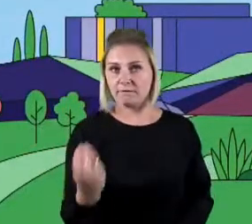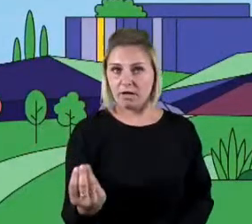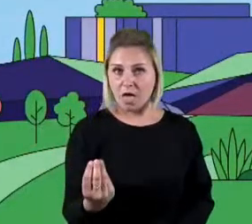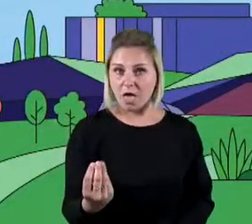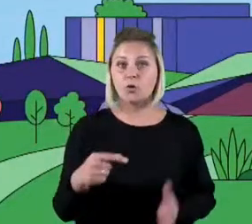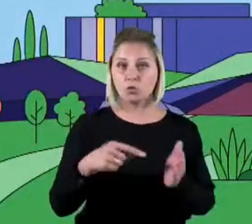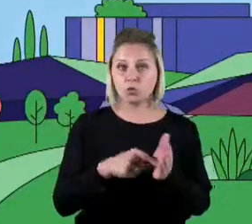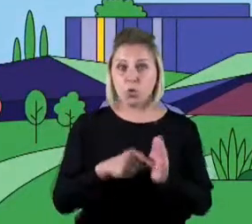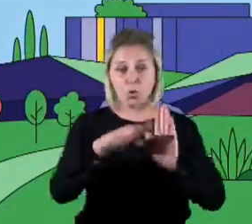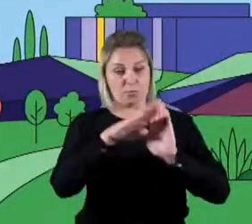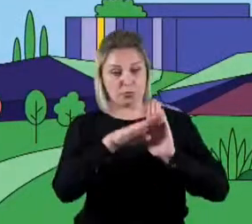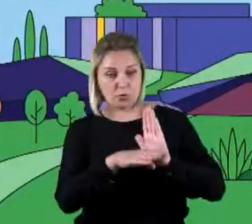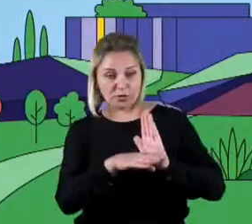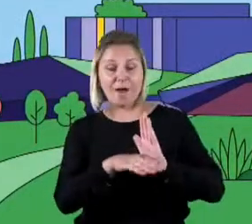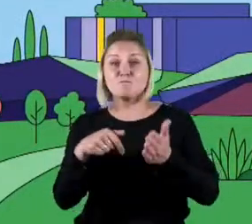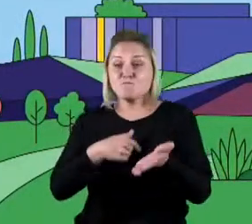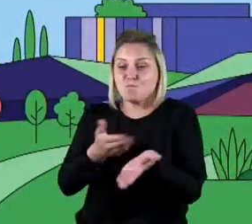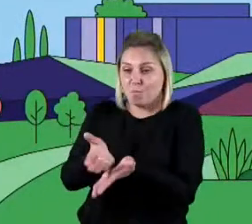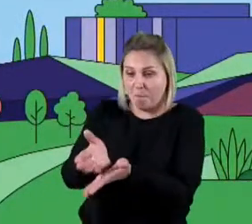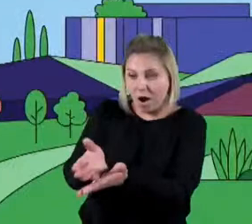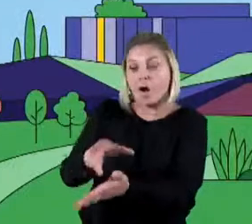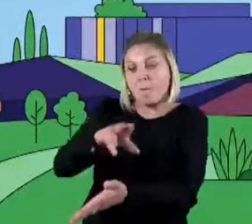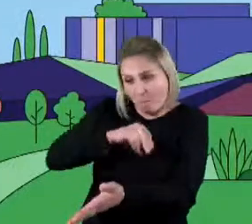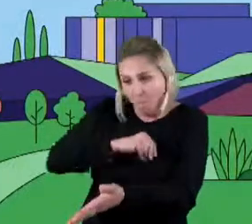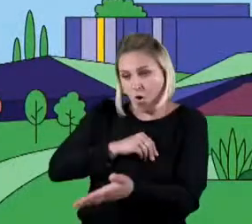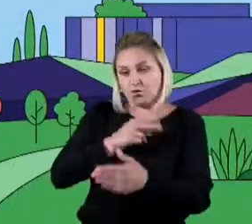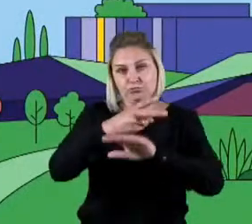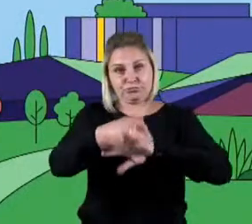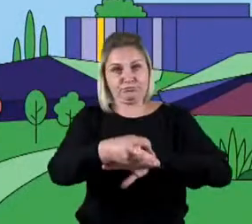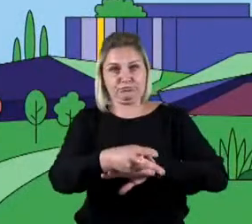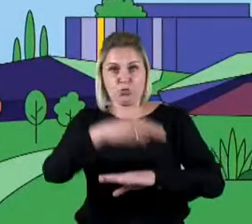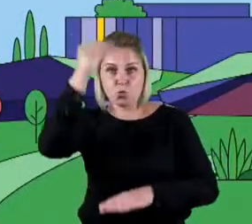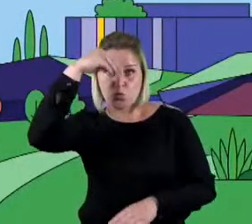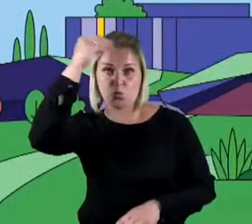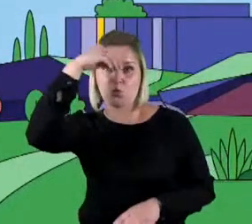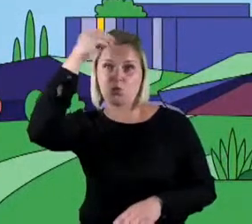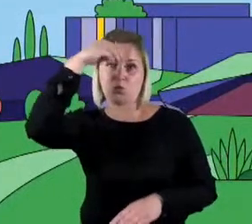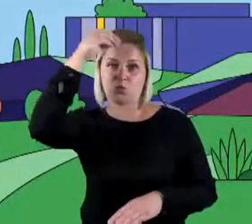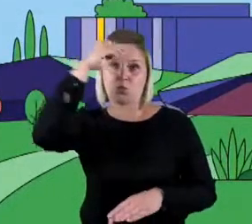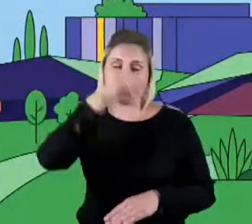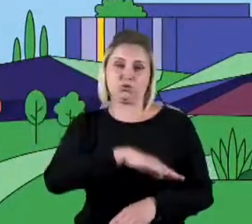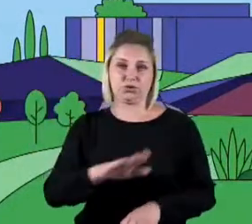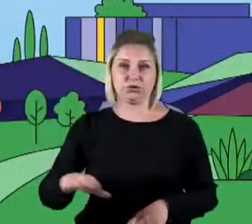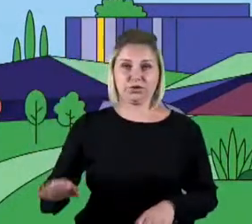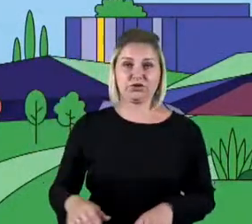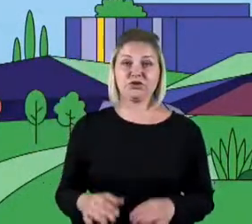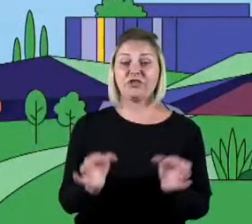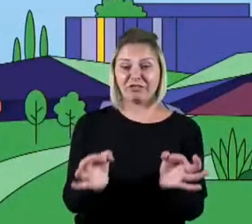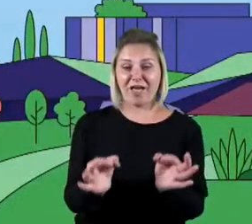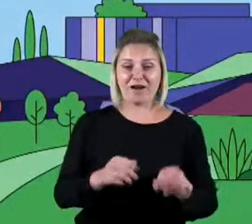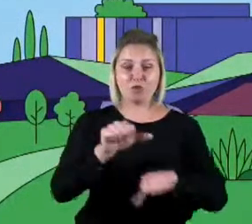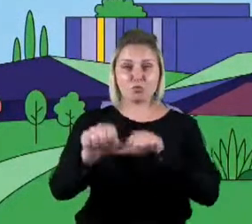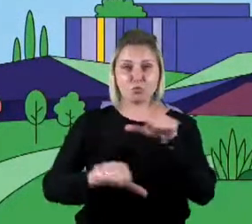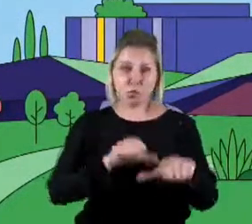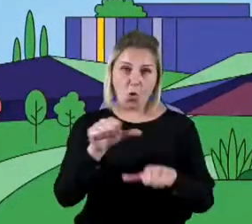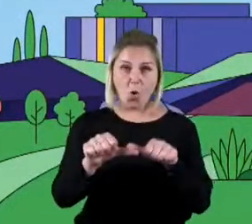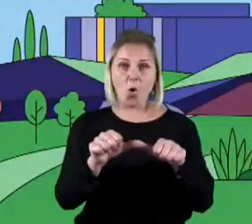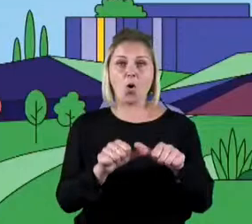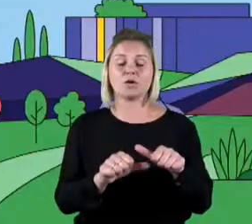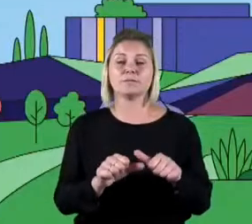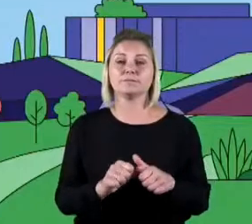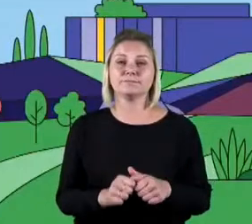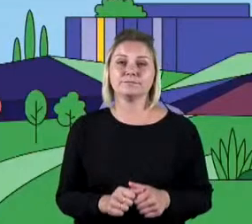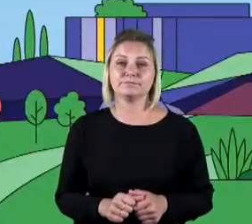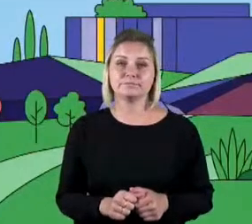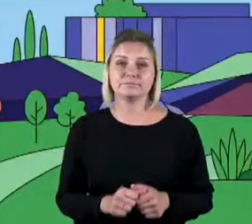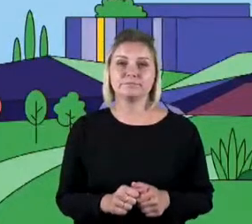to 5 years old, that makes the availability of public spaces. This year we're inaugurating